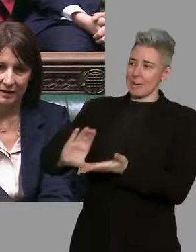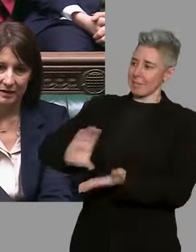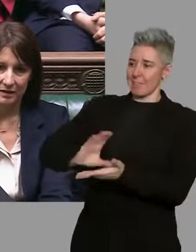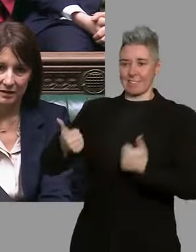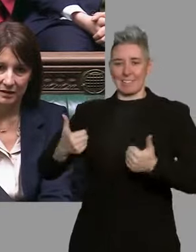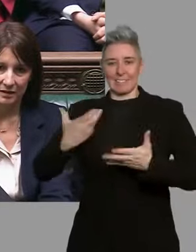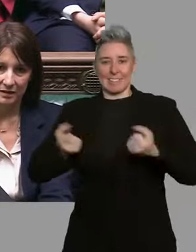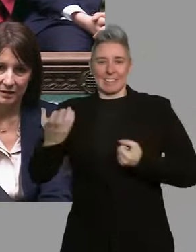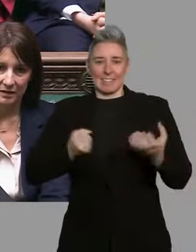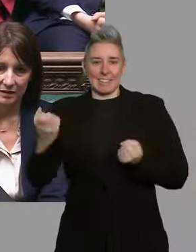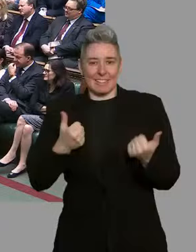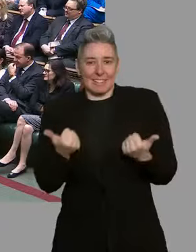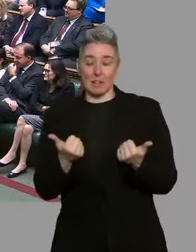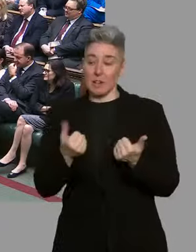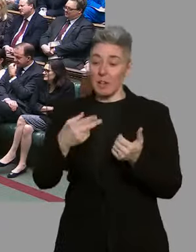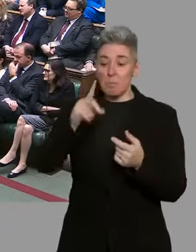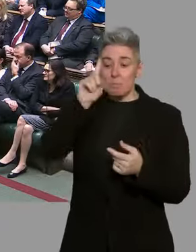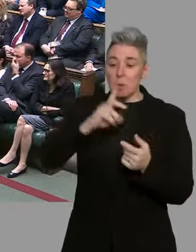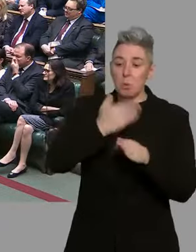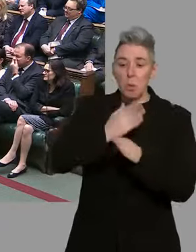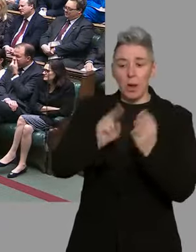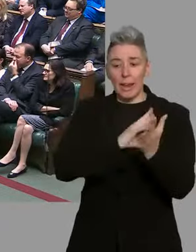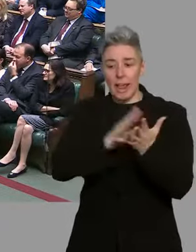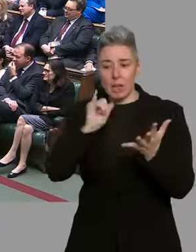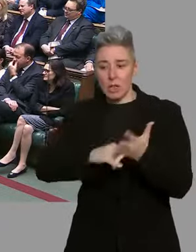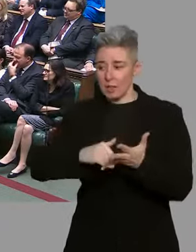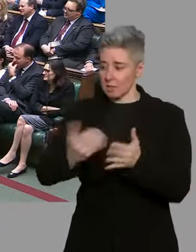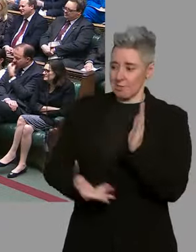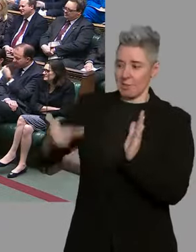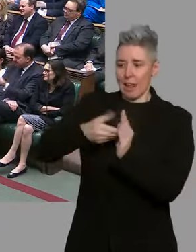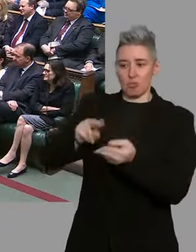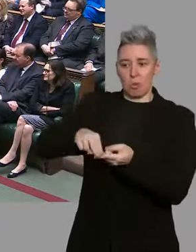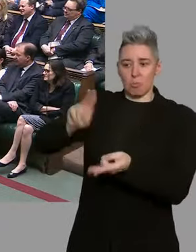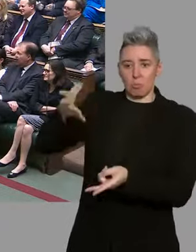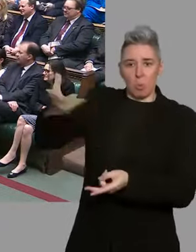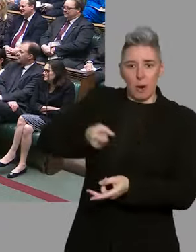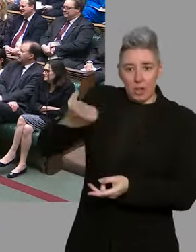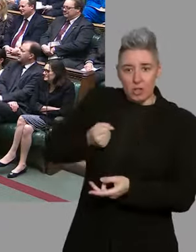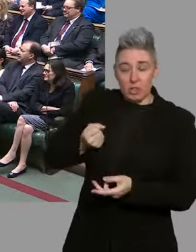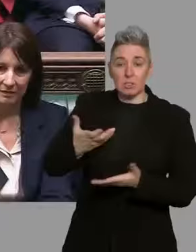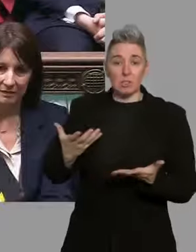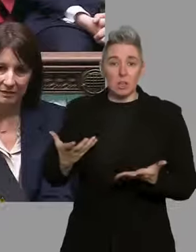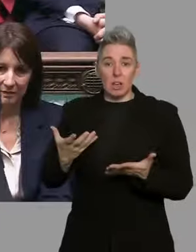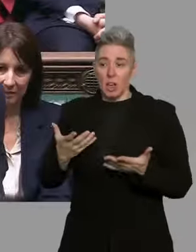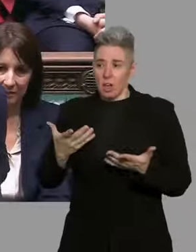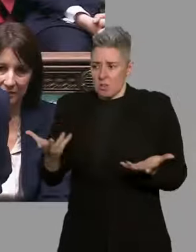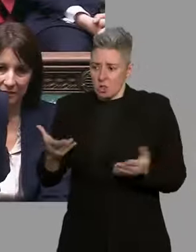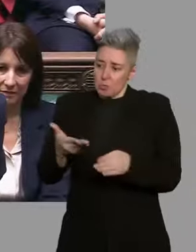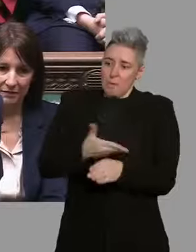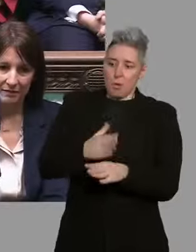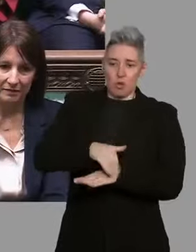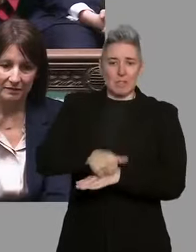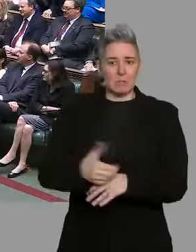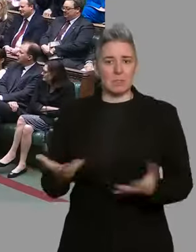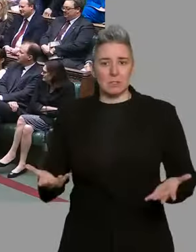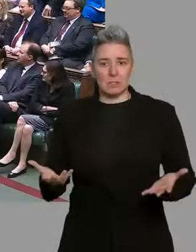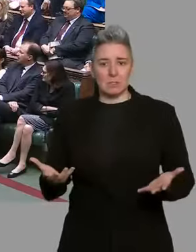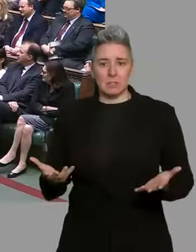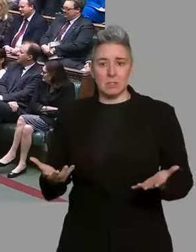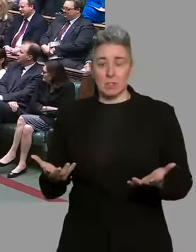growth just before Christmas. What unites all three? Delivered by Labour, opposed by the